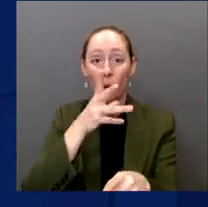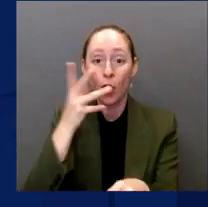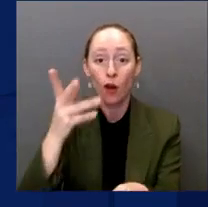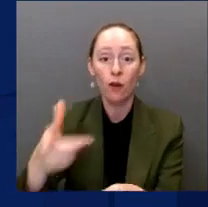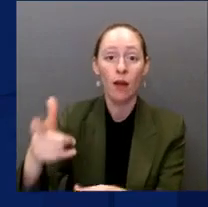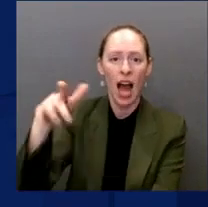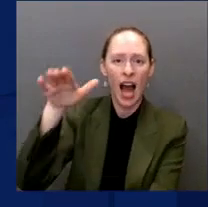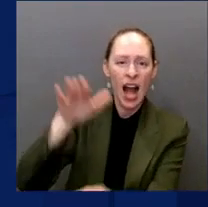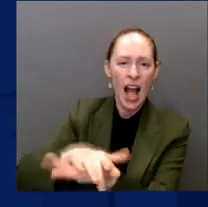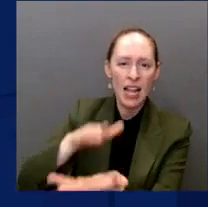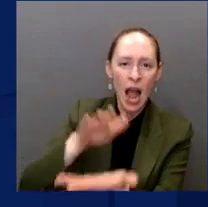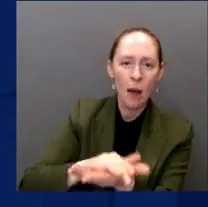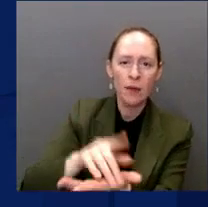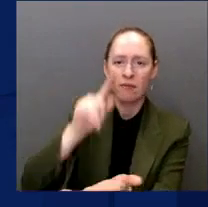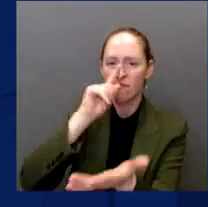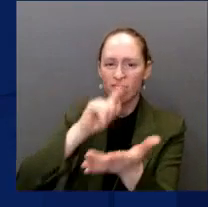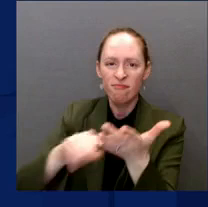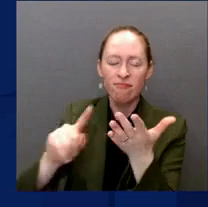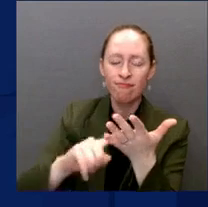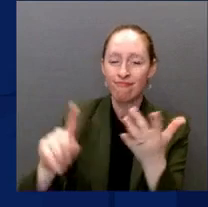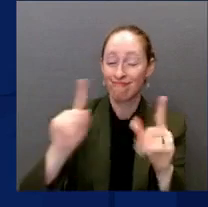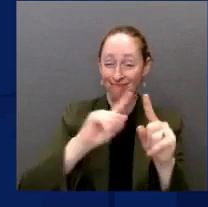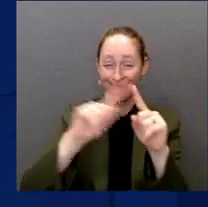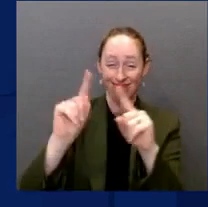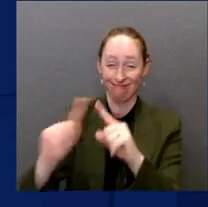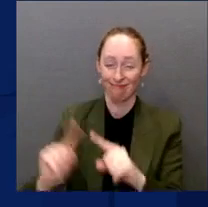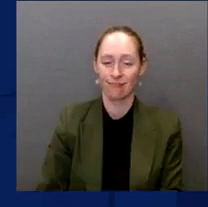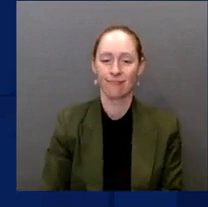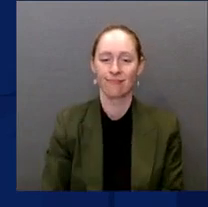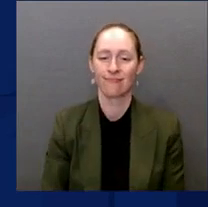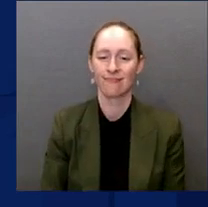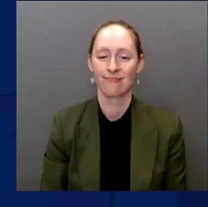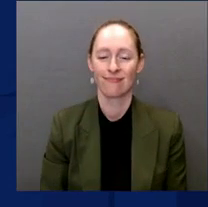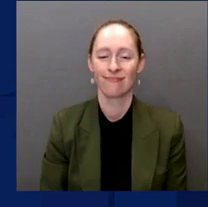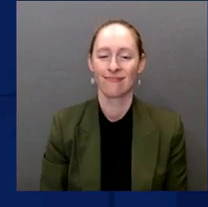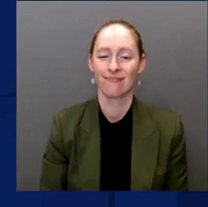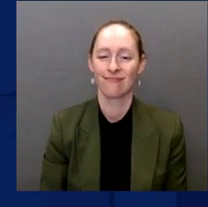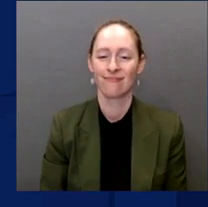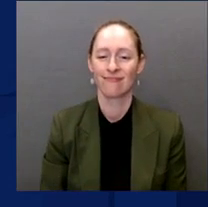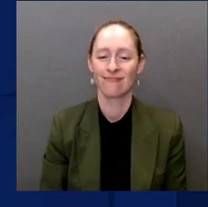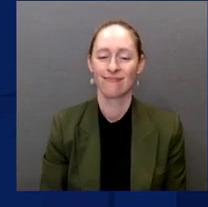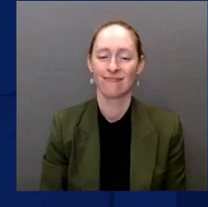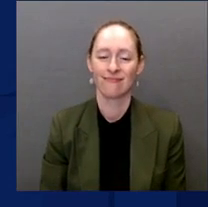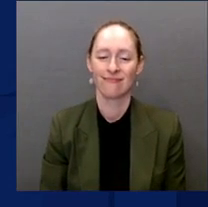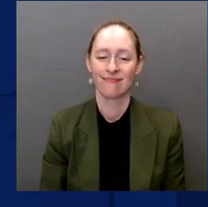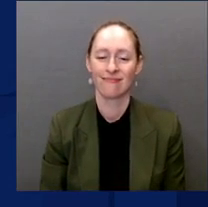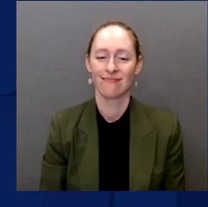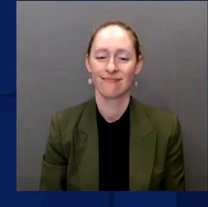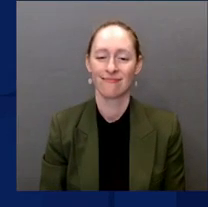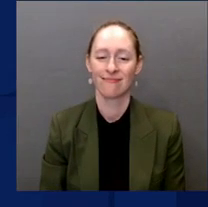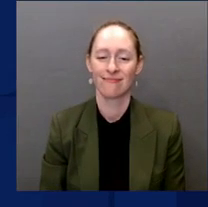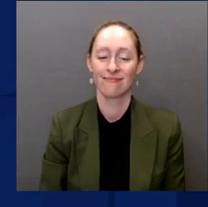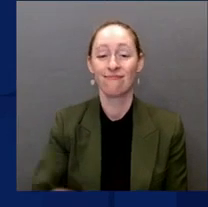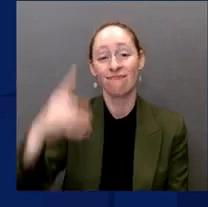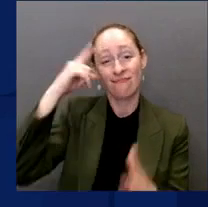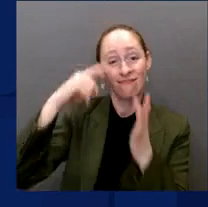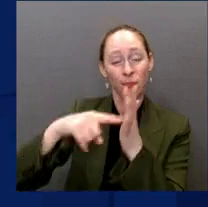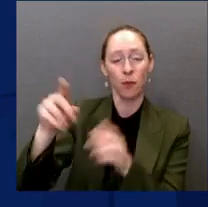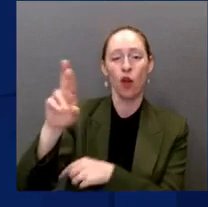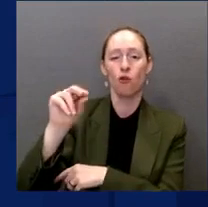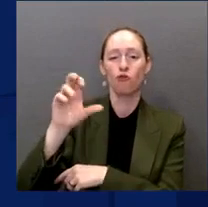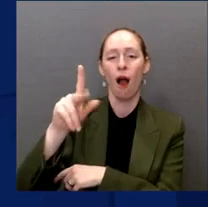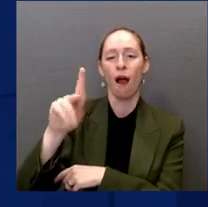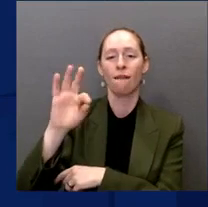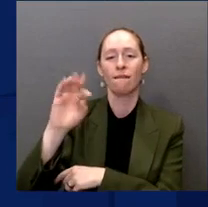For example, the Rockefeller Foundation and the American Heart Association are expanding research into the relationship between food health and